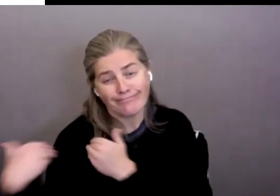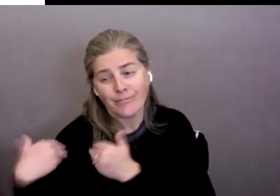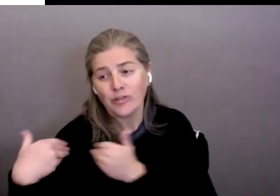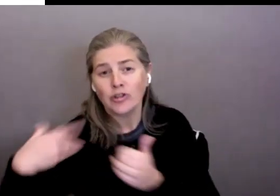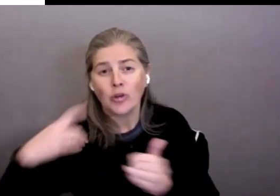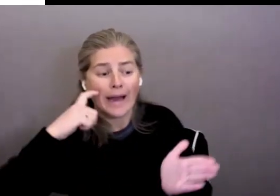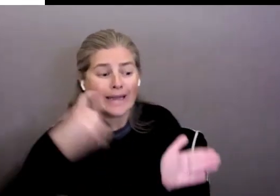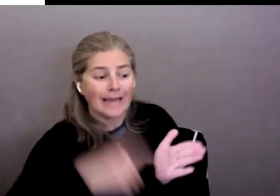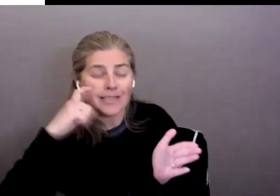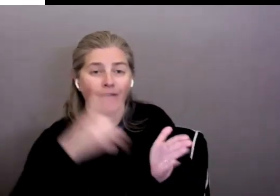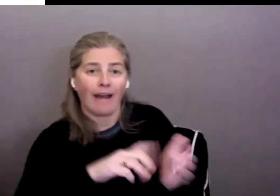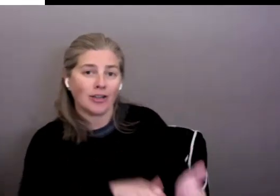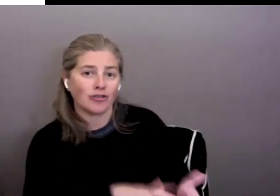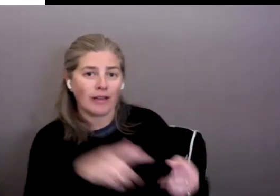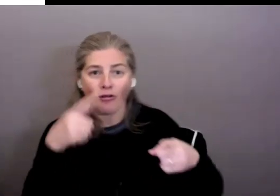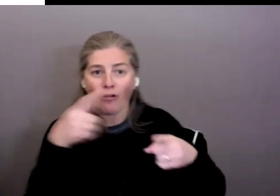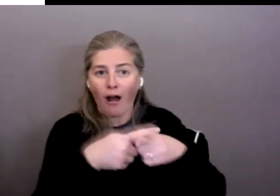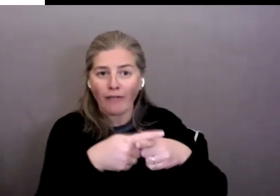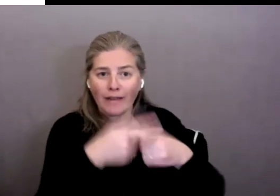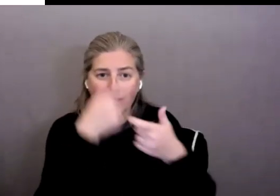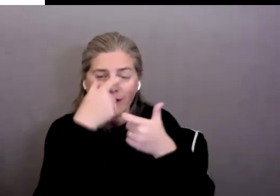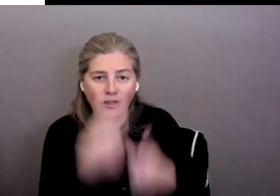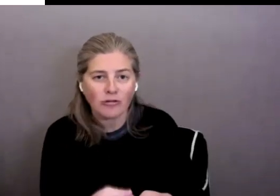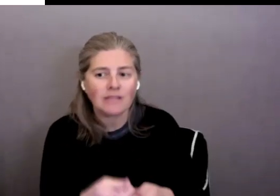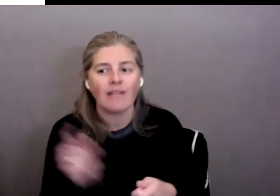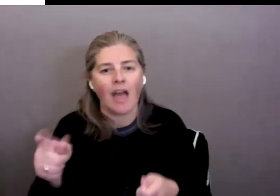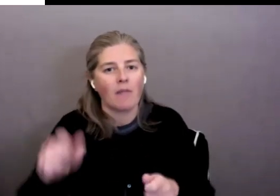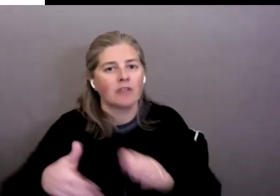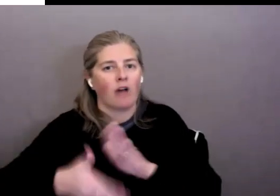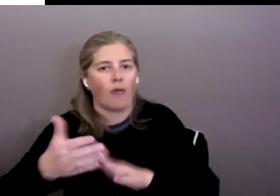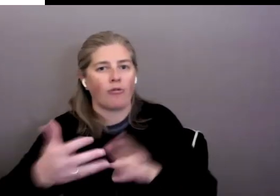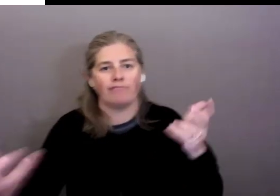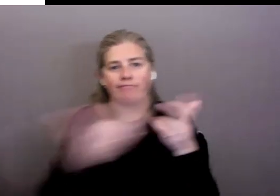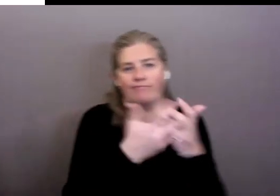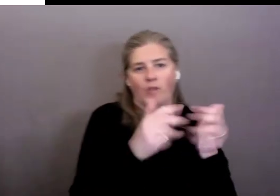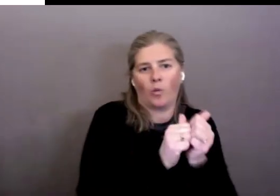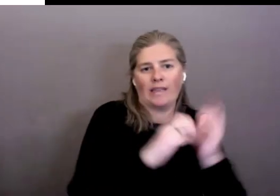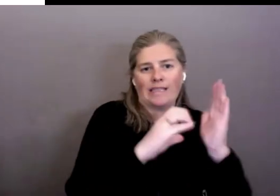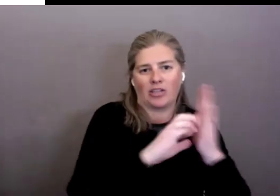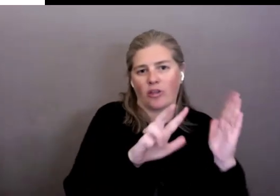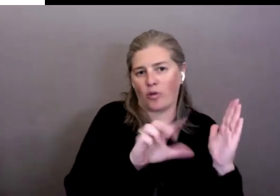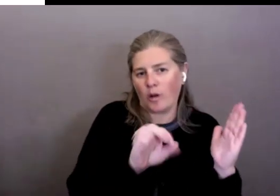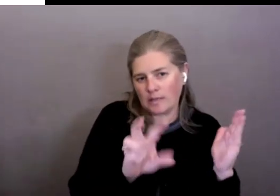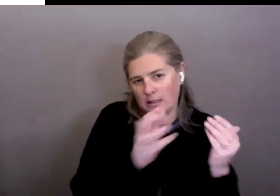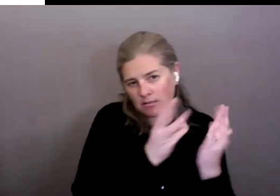of interest and must operate consistent with the assurances in Section 306 and throughout the Act.